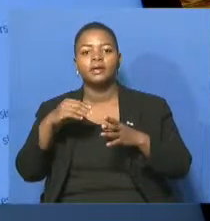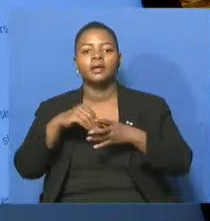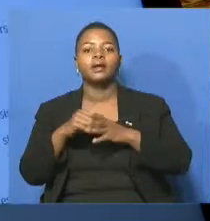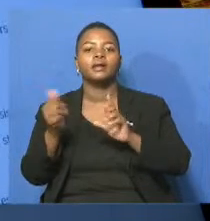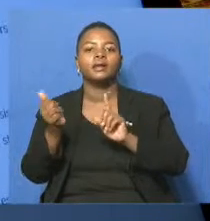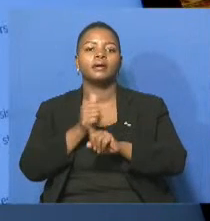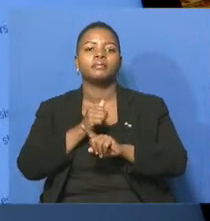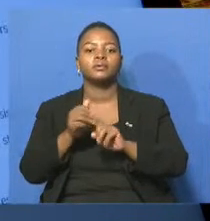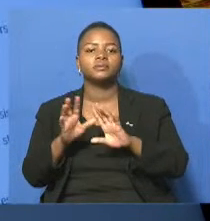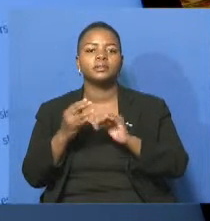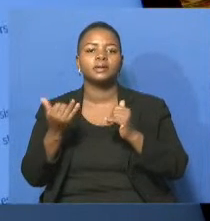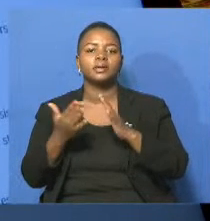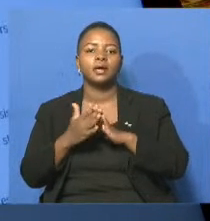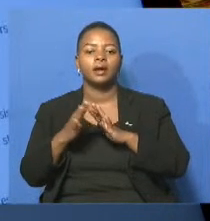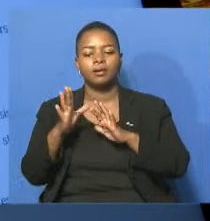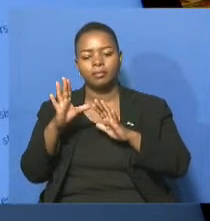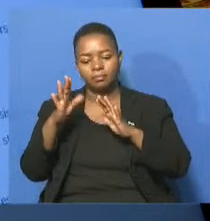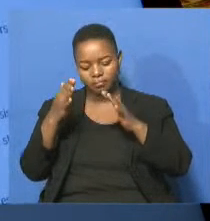awareness is very important.